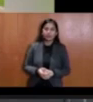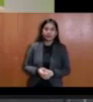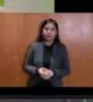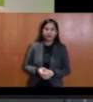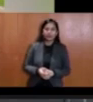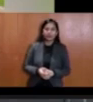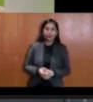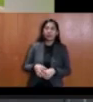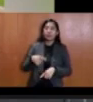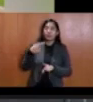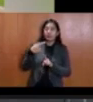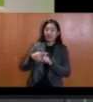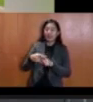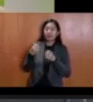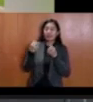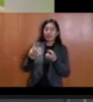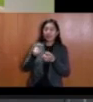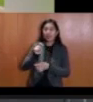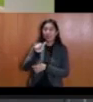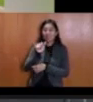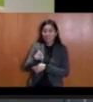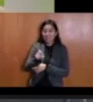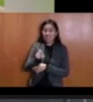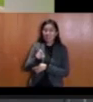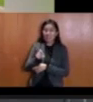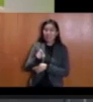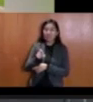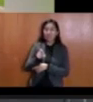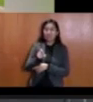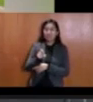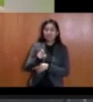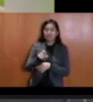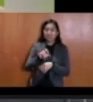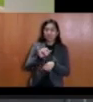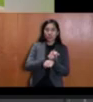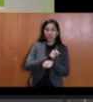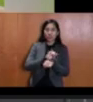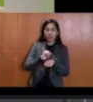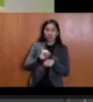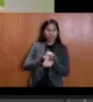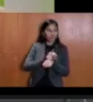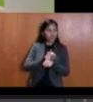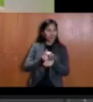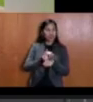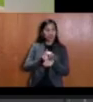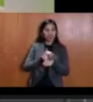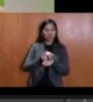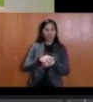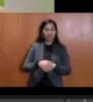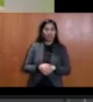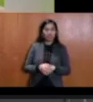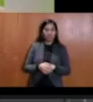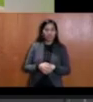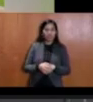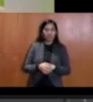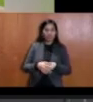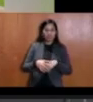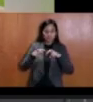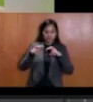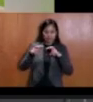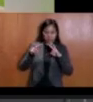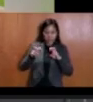taxed, multiple tax industry. We tax systems loss, even for